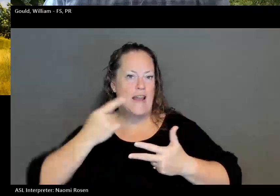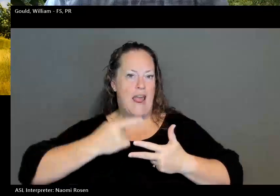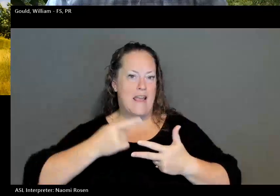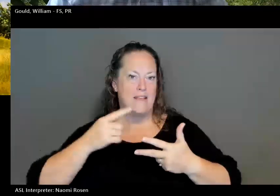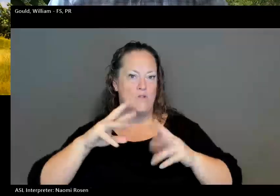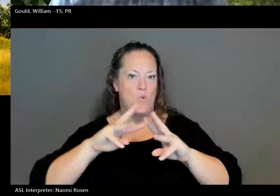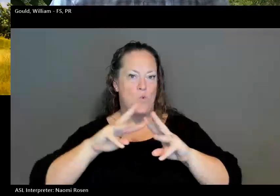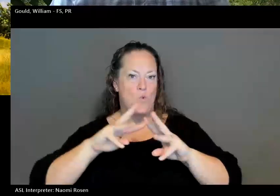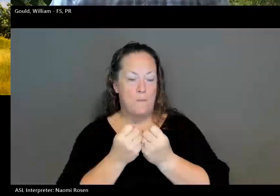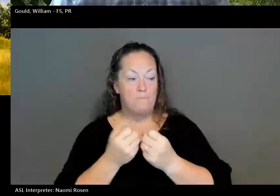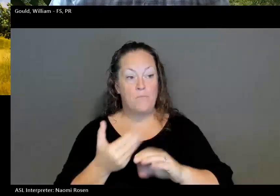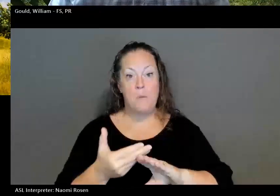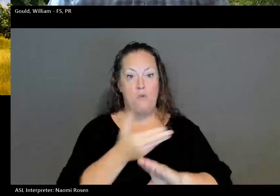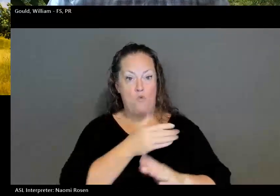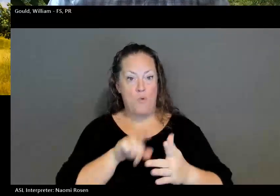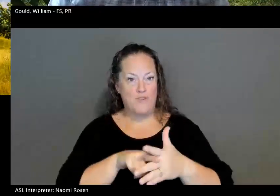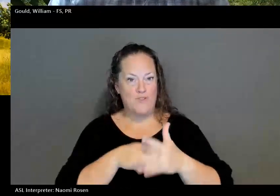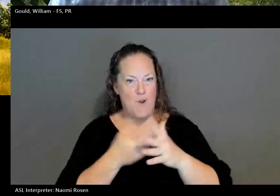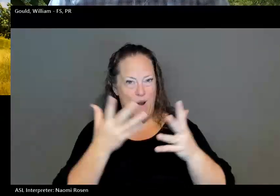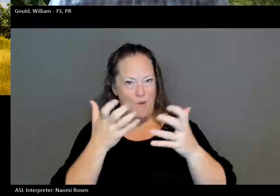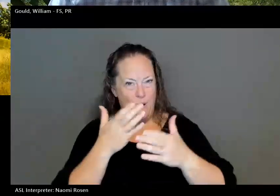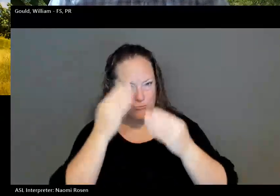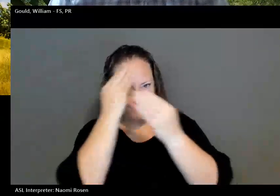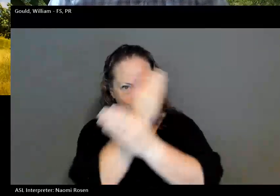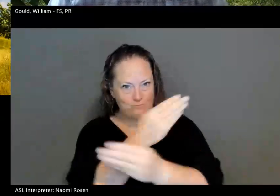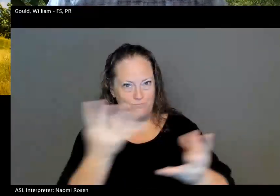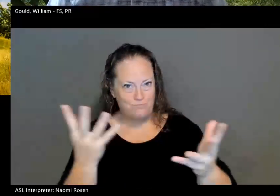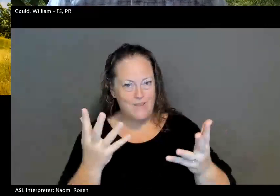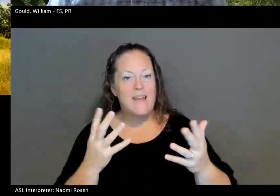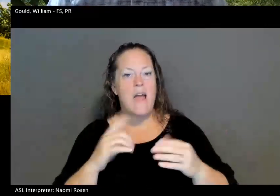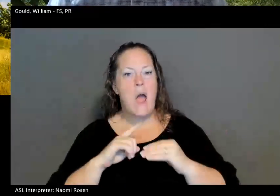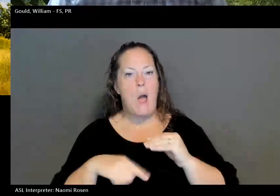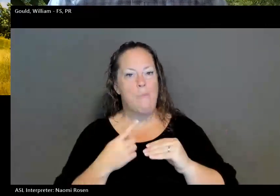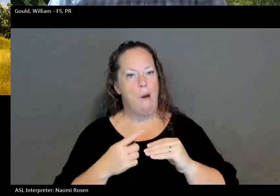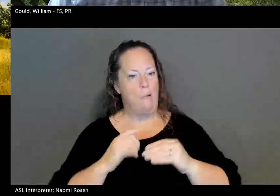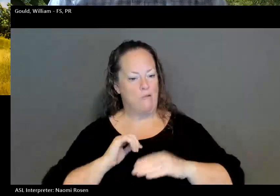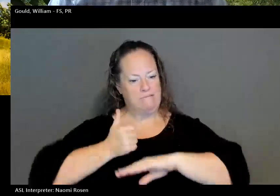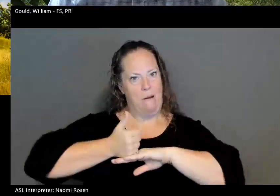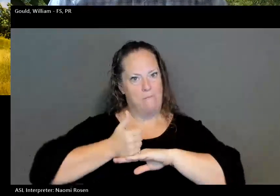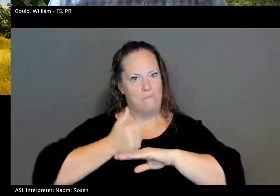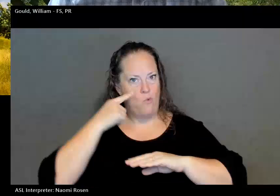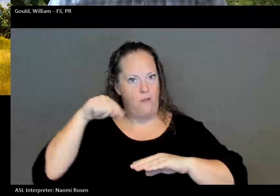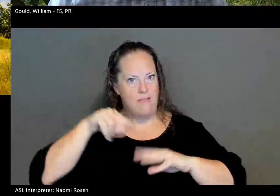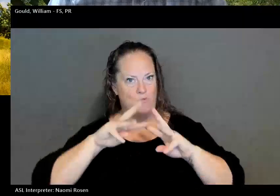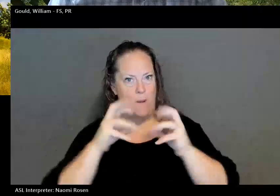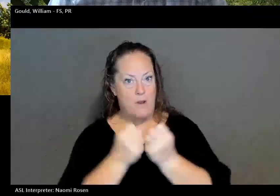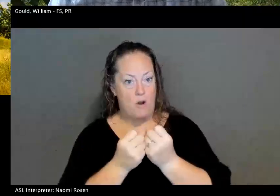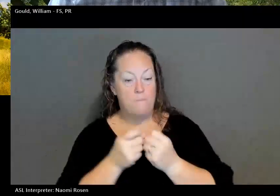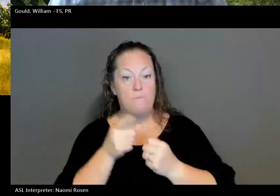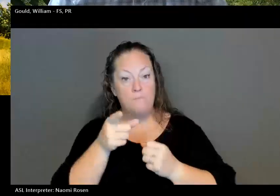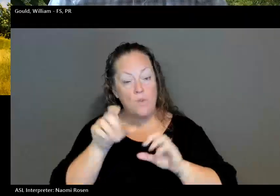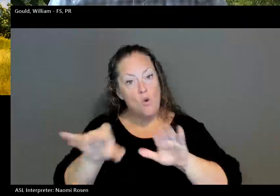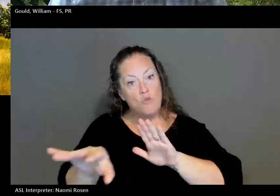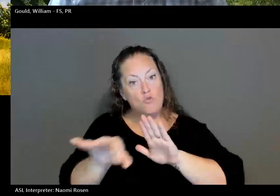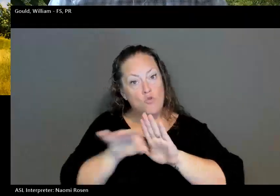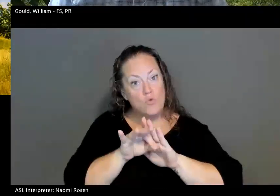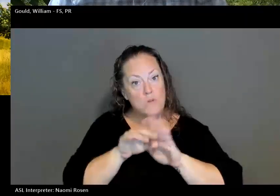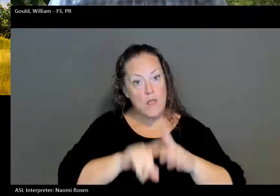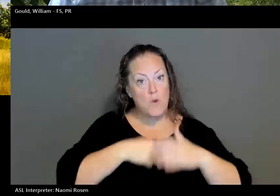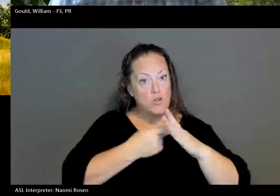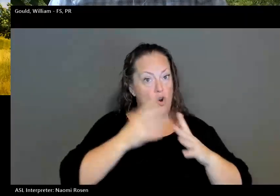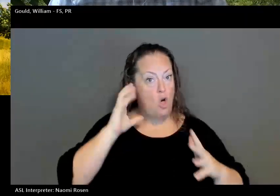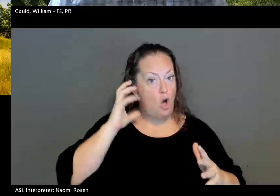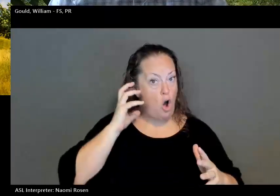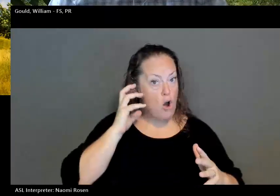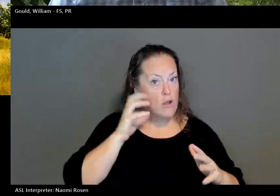Before we get started, I wanted to share some information on logistical items. You can choose either the original audio